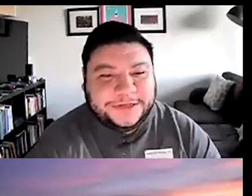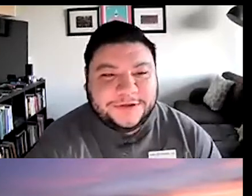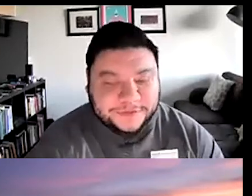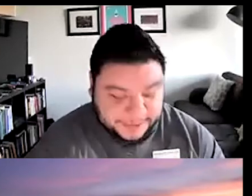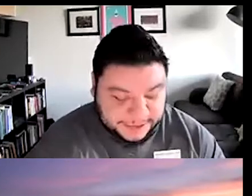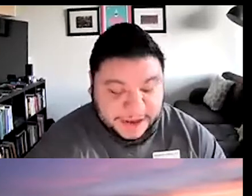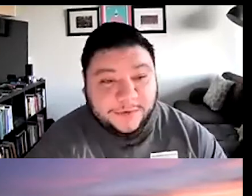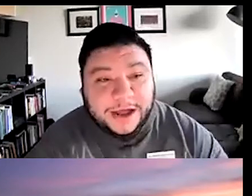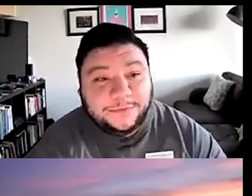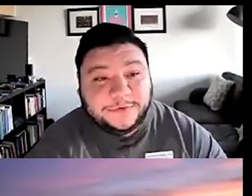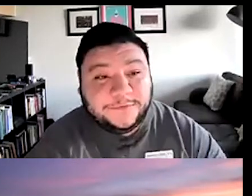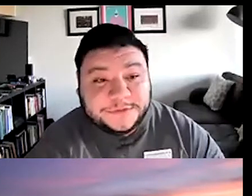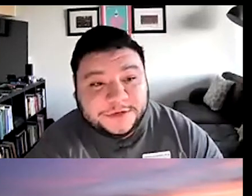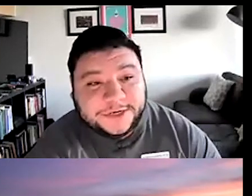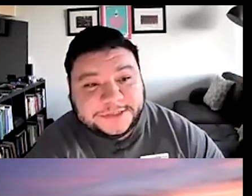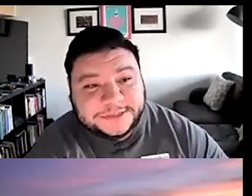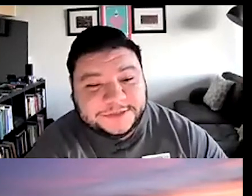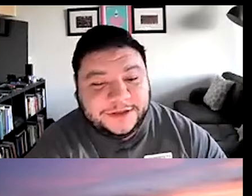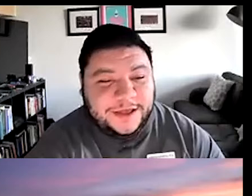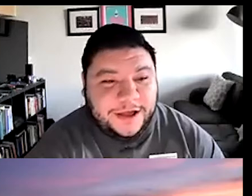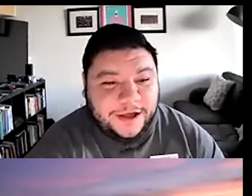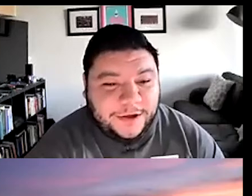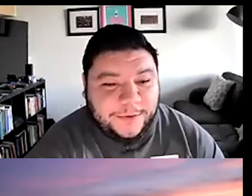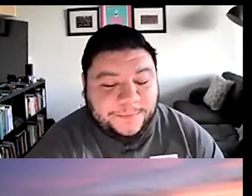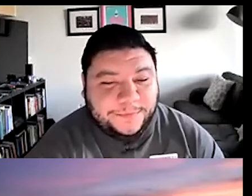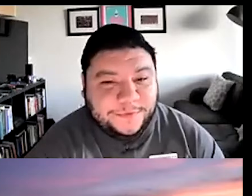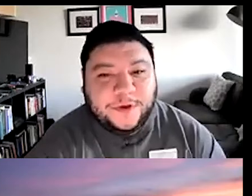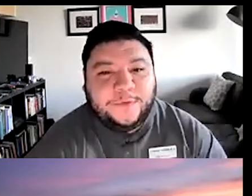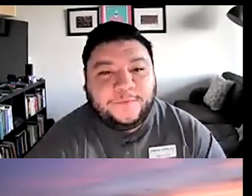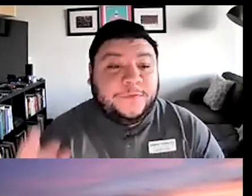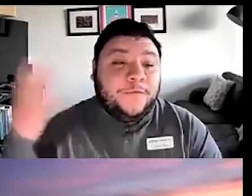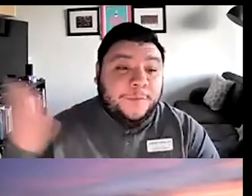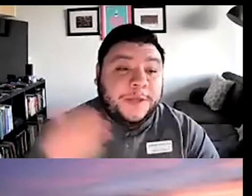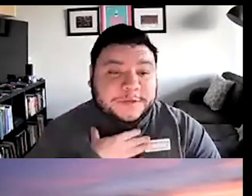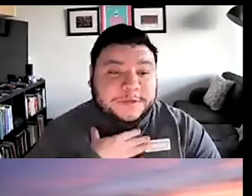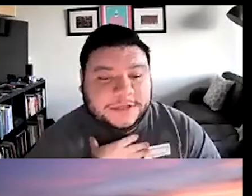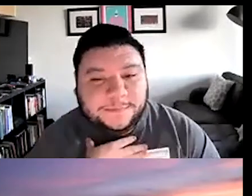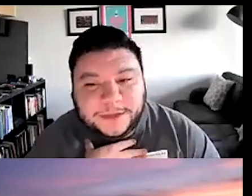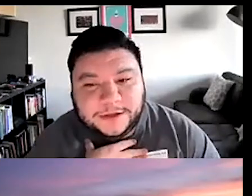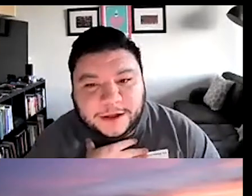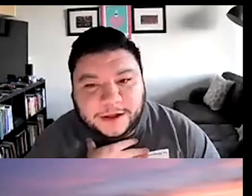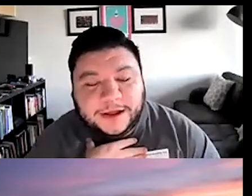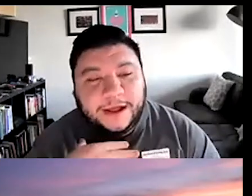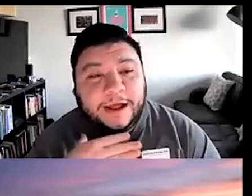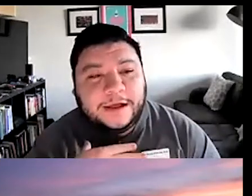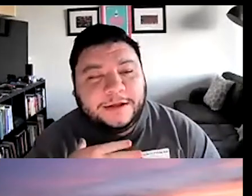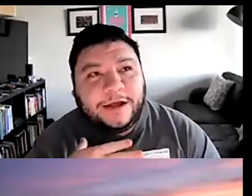Freddie talked about like how I was first generation. So for me personally, being